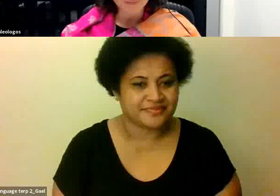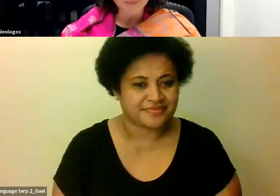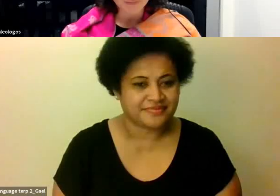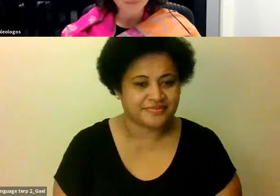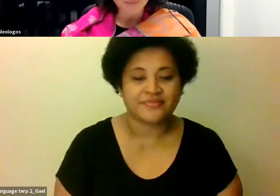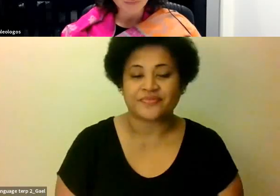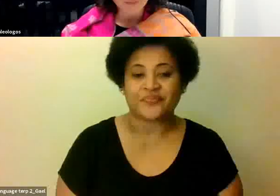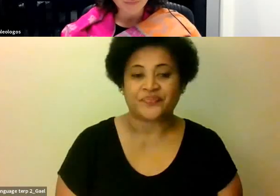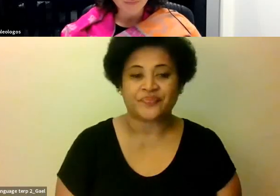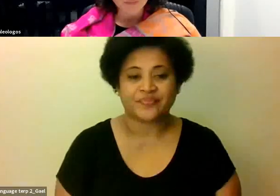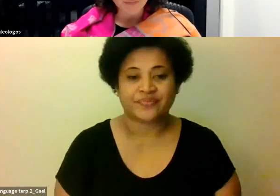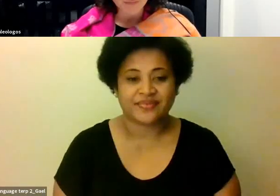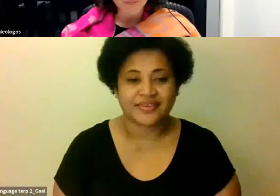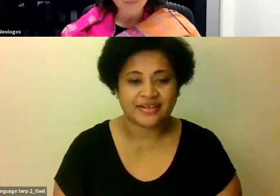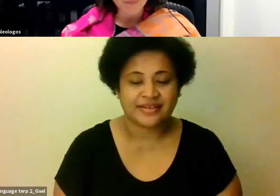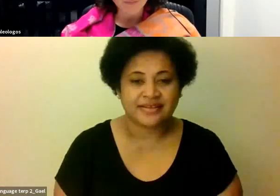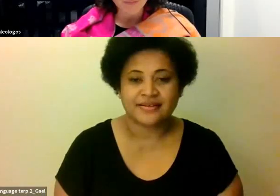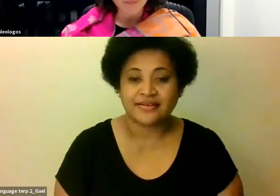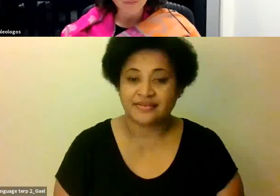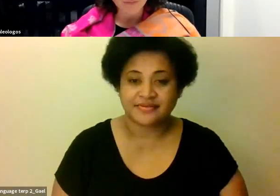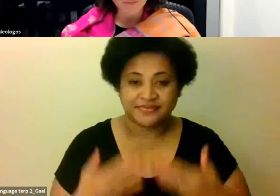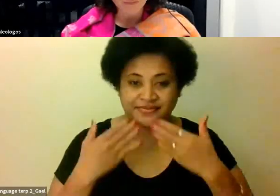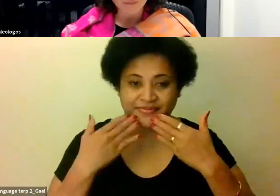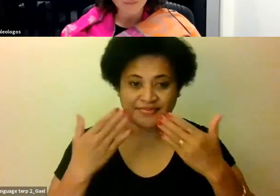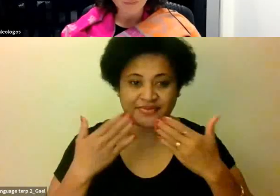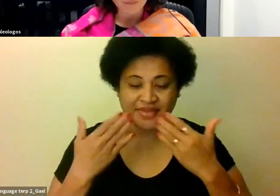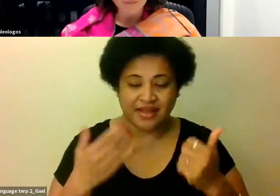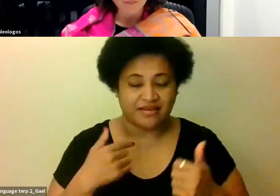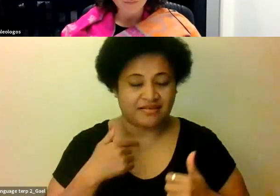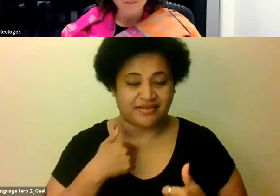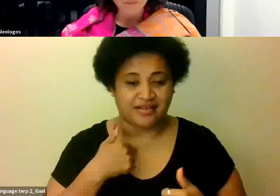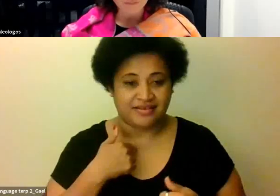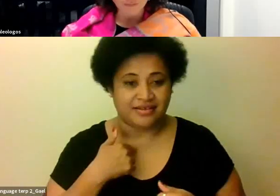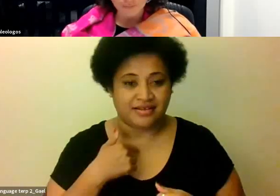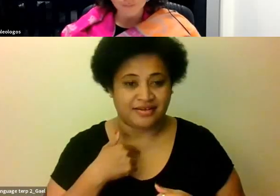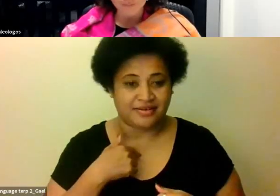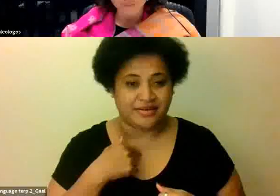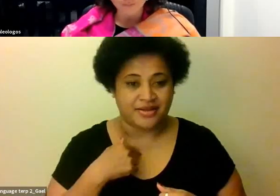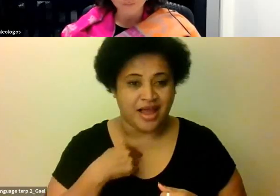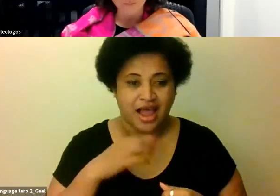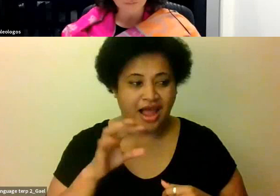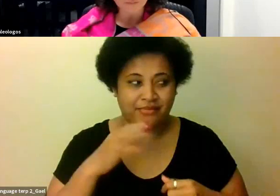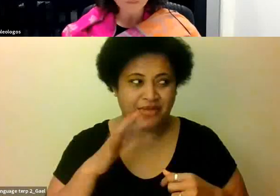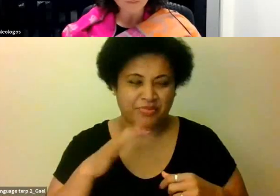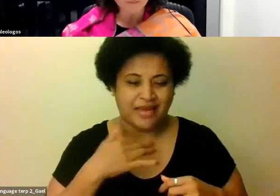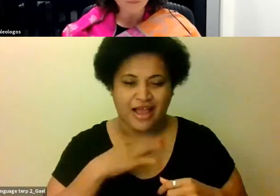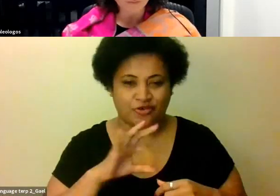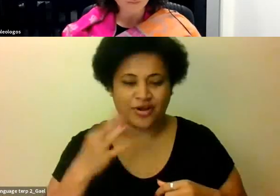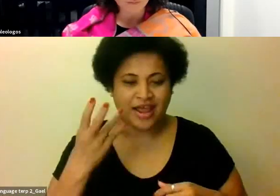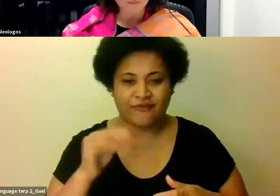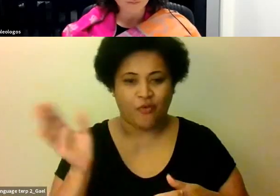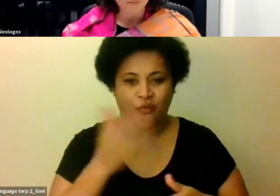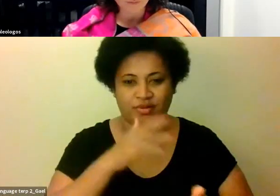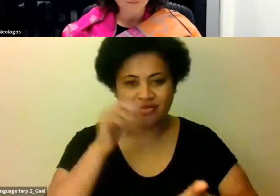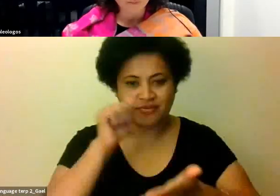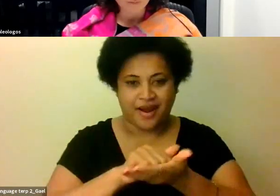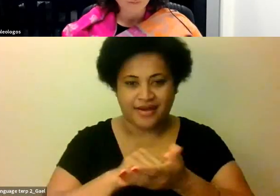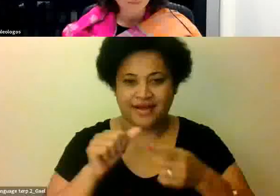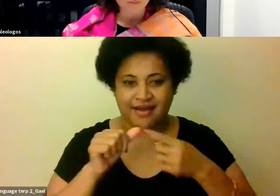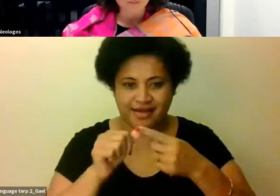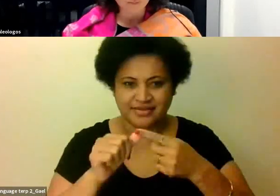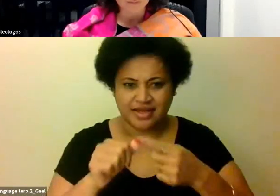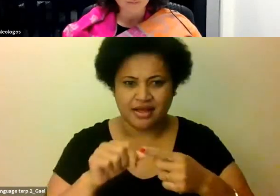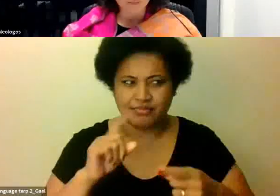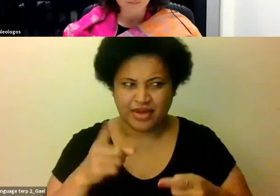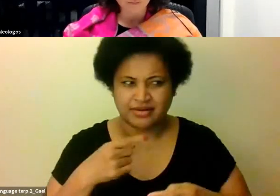Sure. Thanks, Zoe, for that question. I may not have sort of all the right answers to your question, but I think, I'm kind of